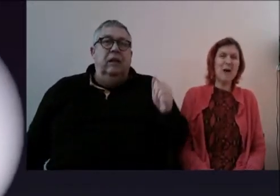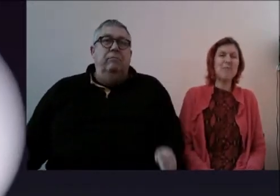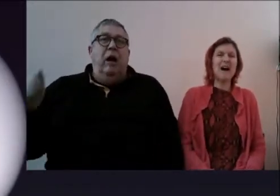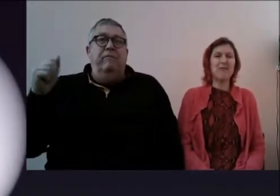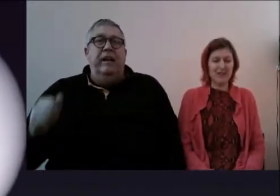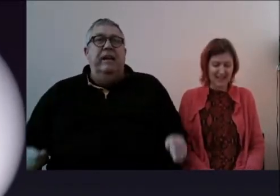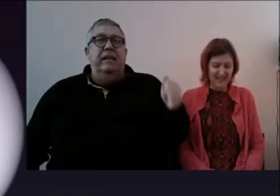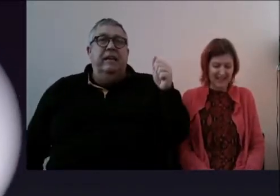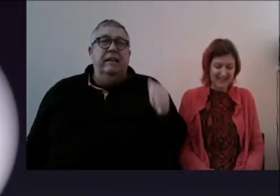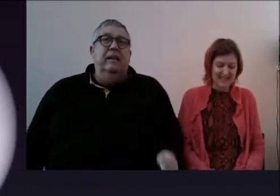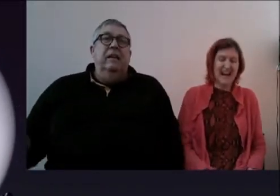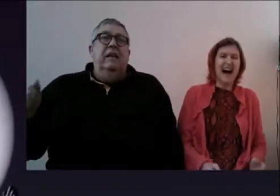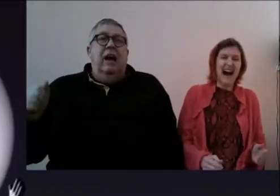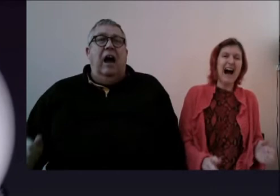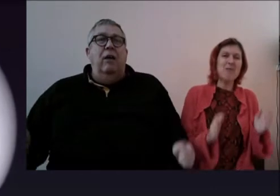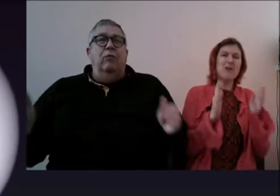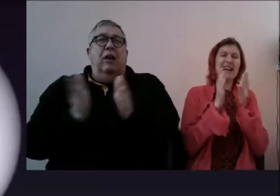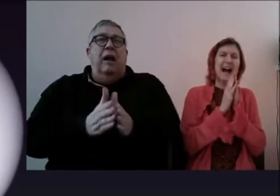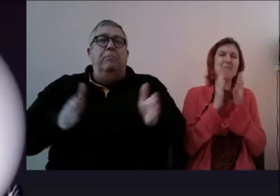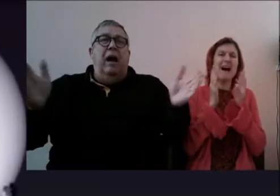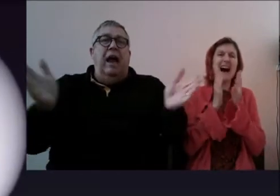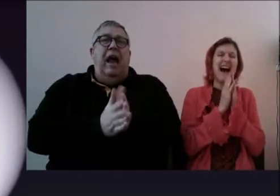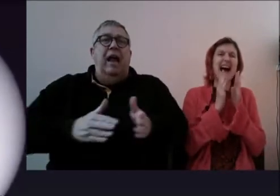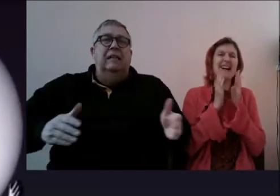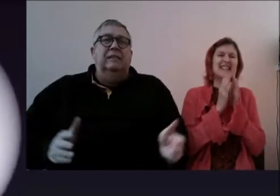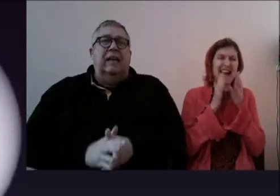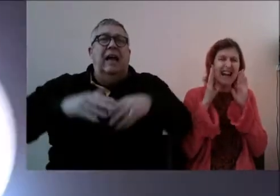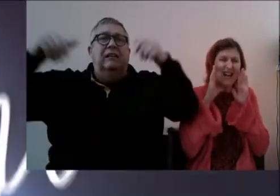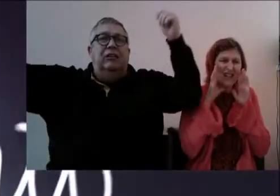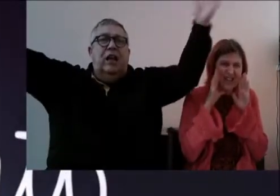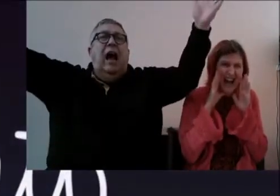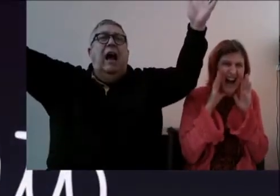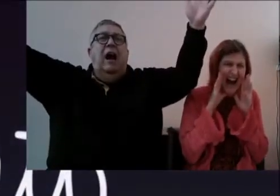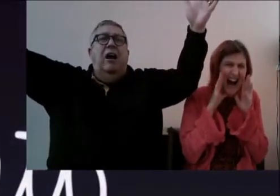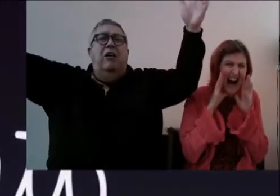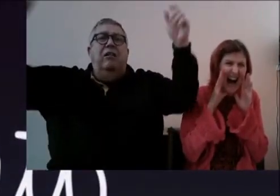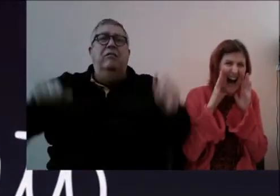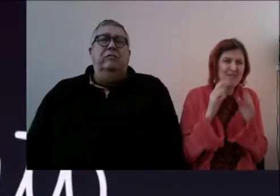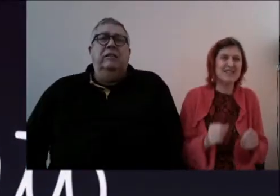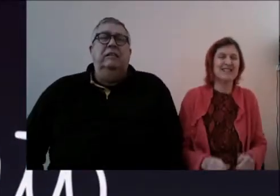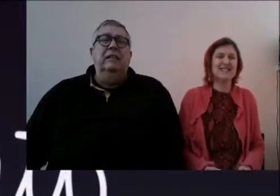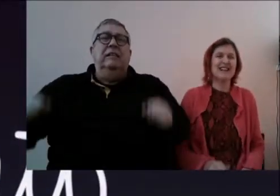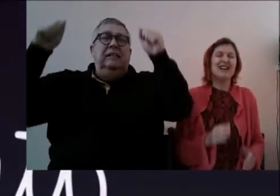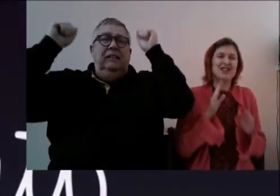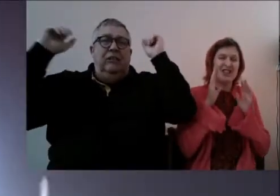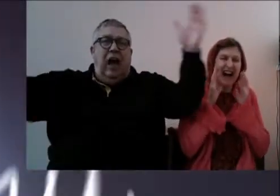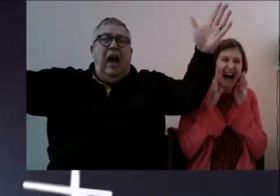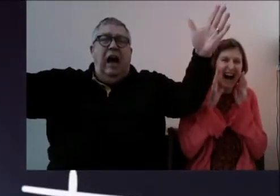shout. Stop my feet, and I will clap my hands and shout,